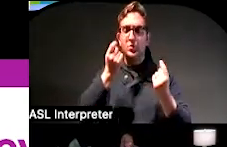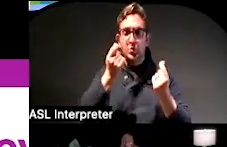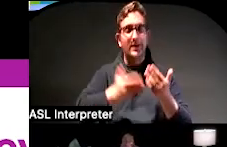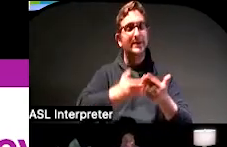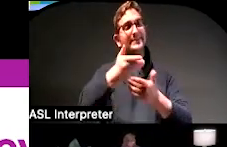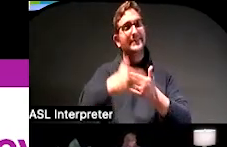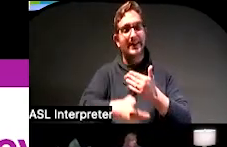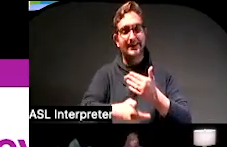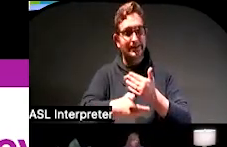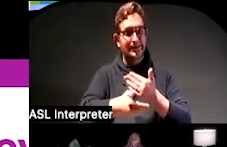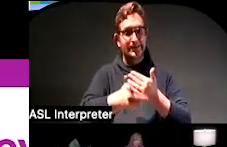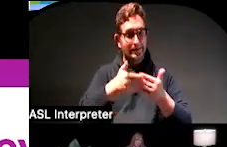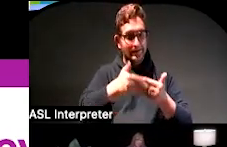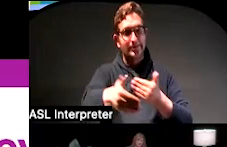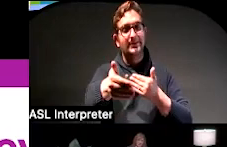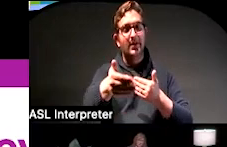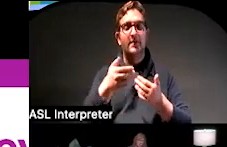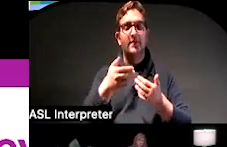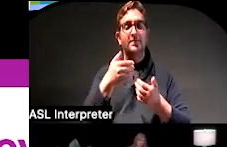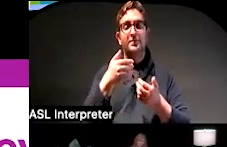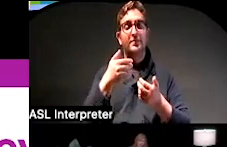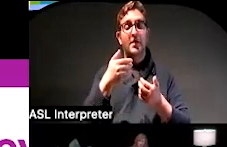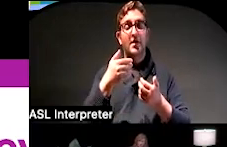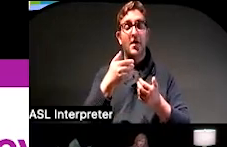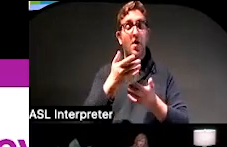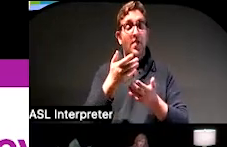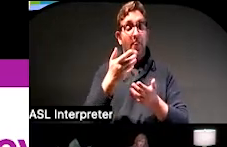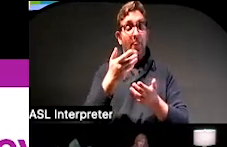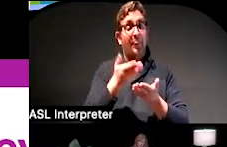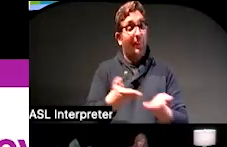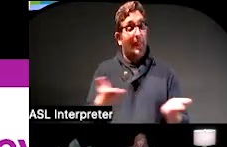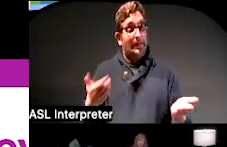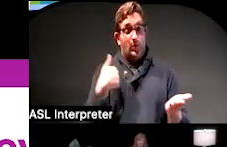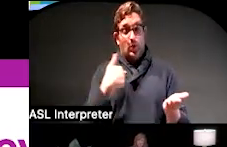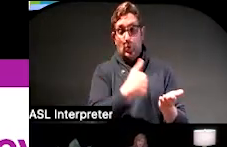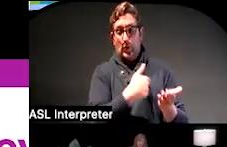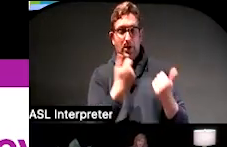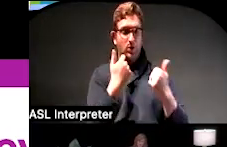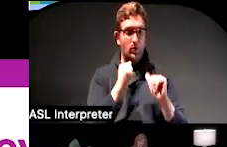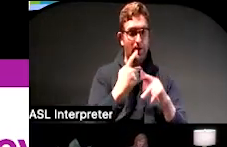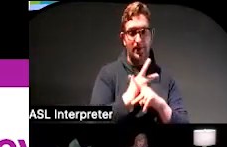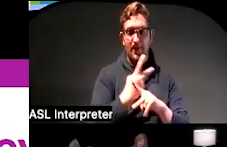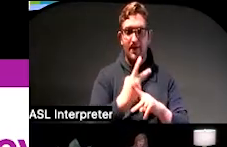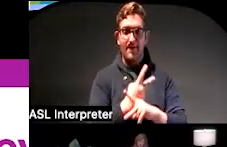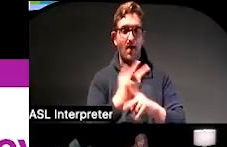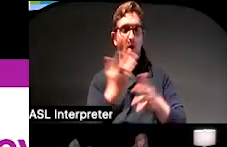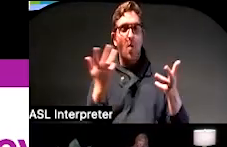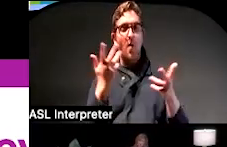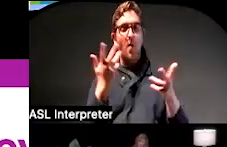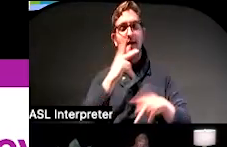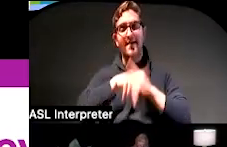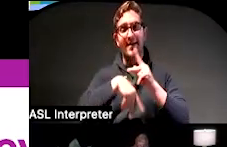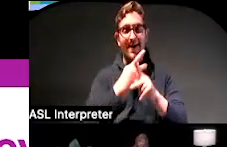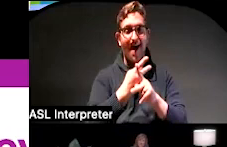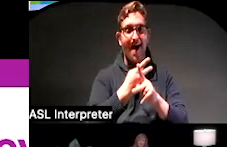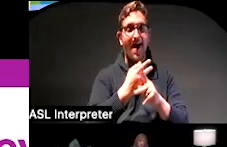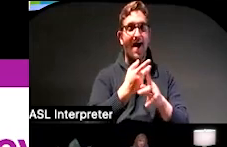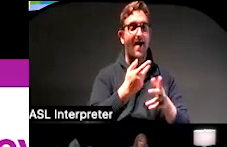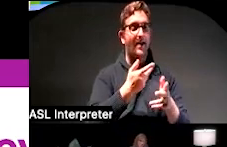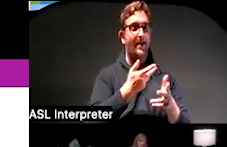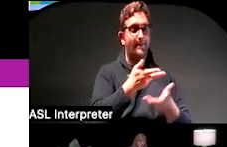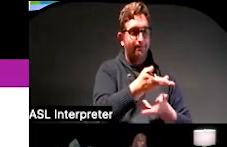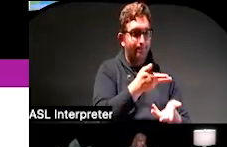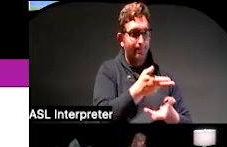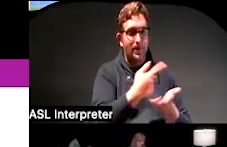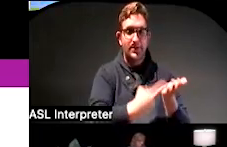are, what are the things that we are looking for, and what kinds of conversations do we recommend that